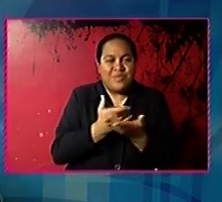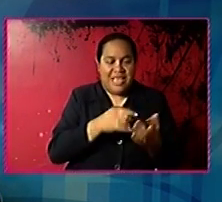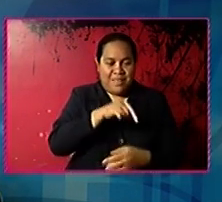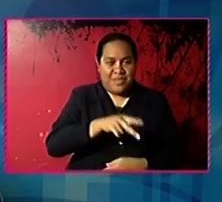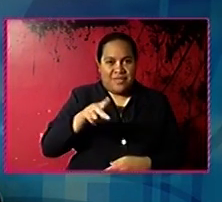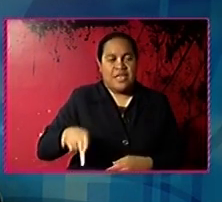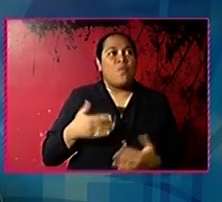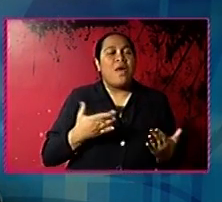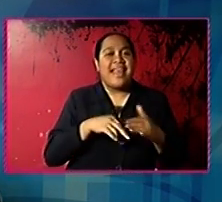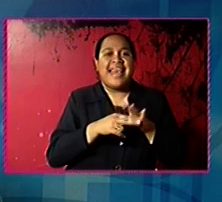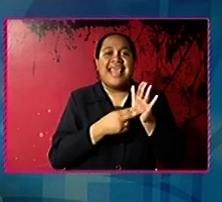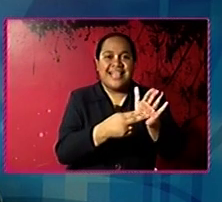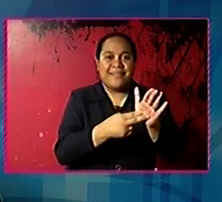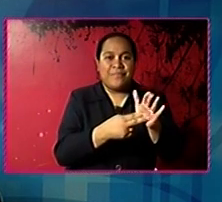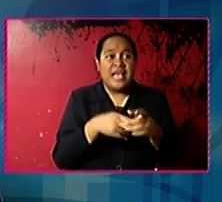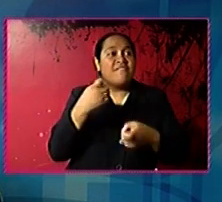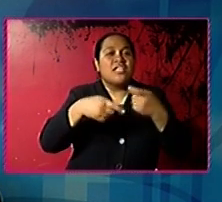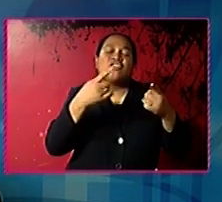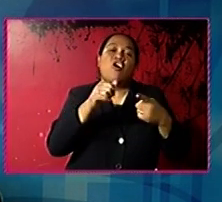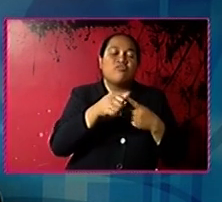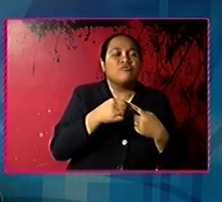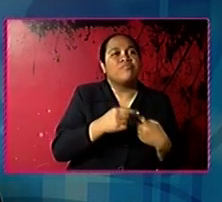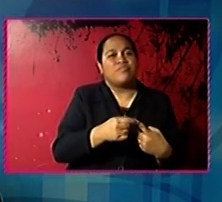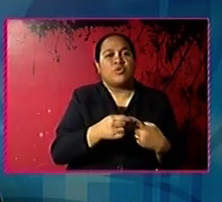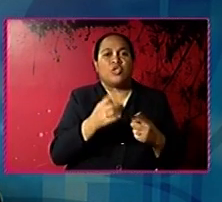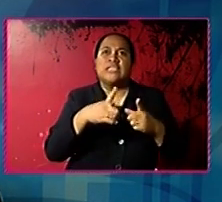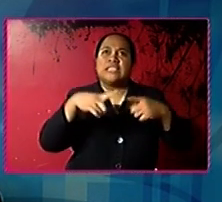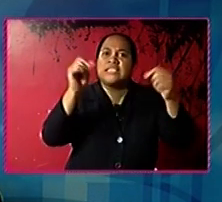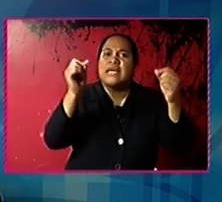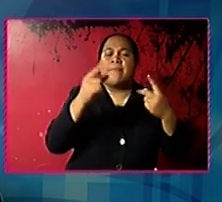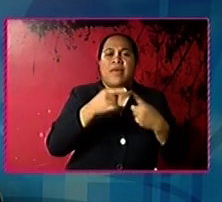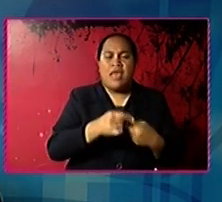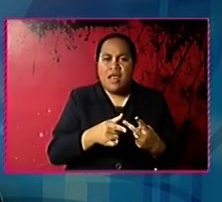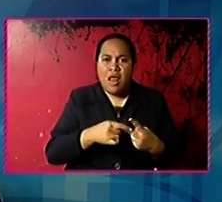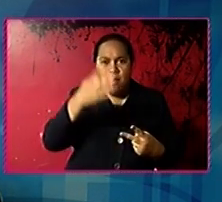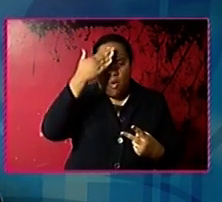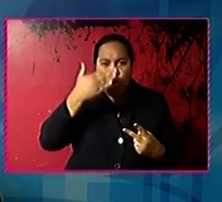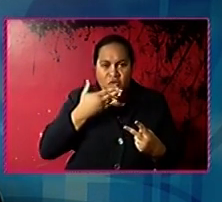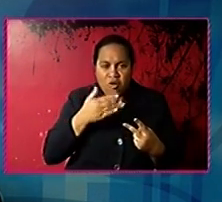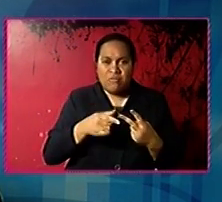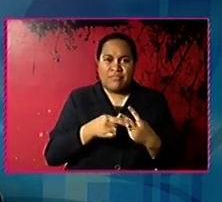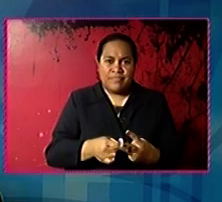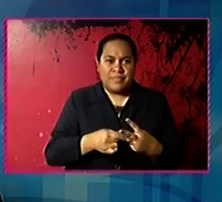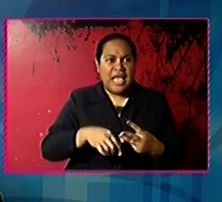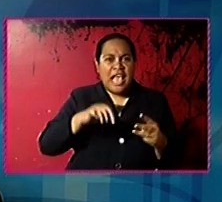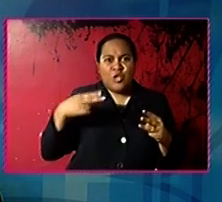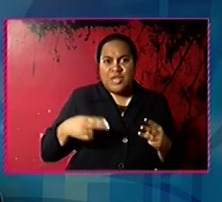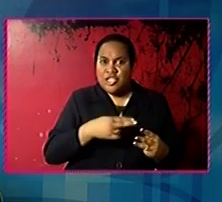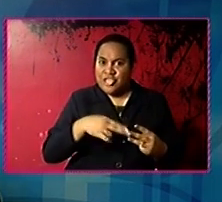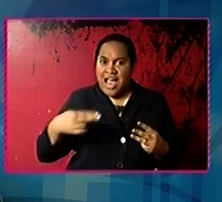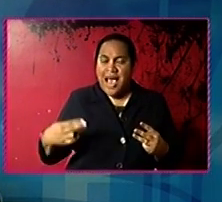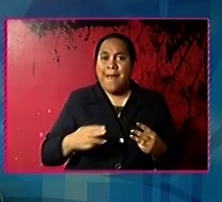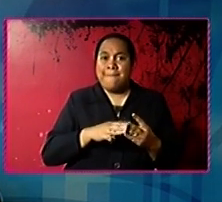the Pacific meeting to be held in Nadi. Invitations have also been extended to major economies such as Japan,